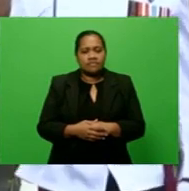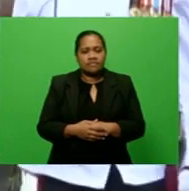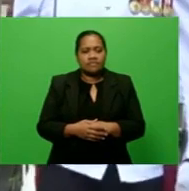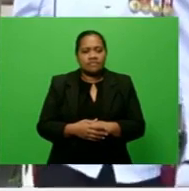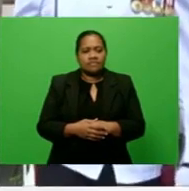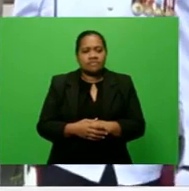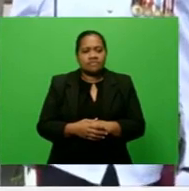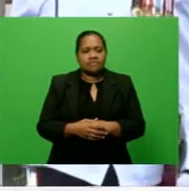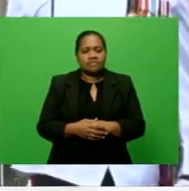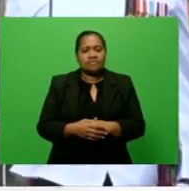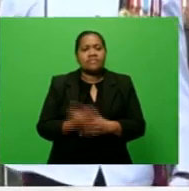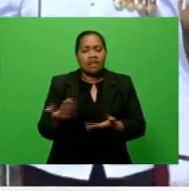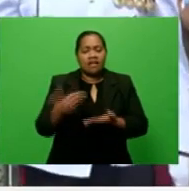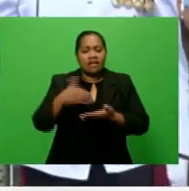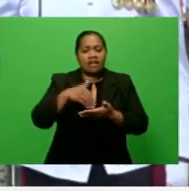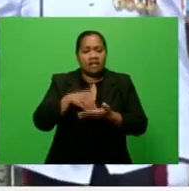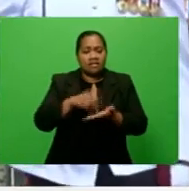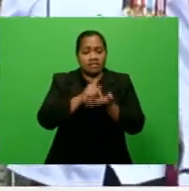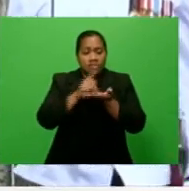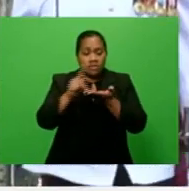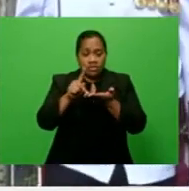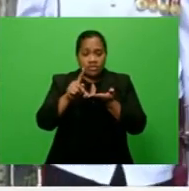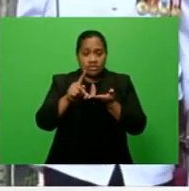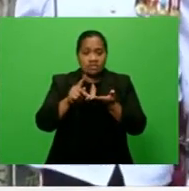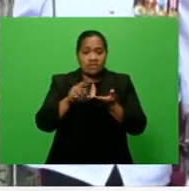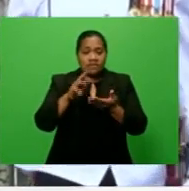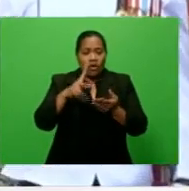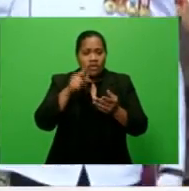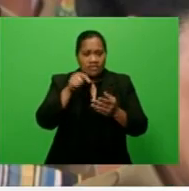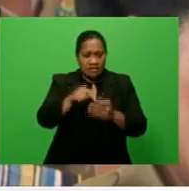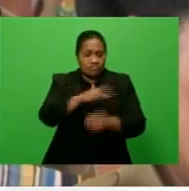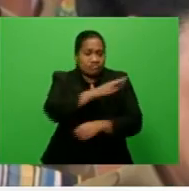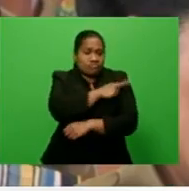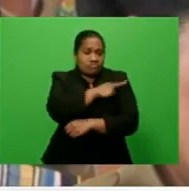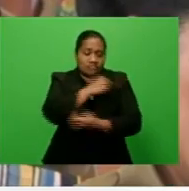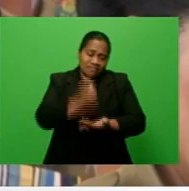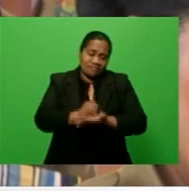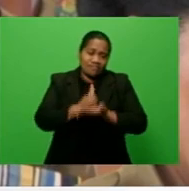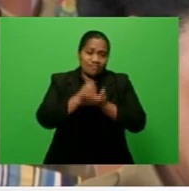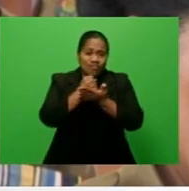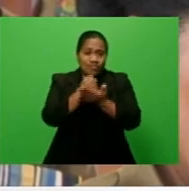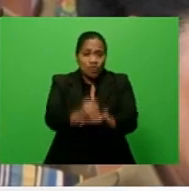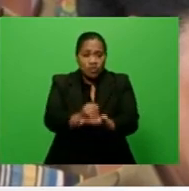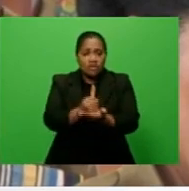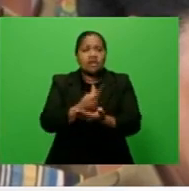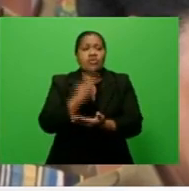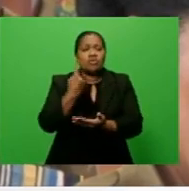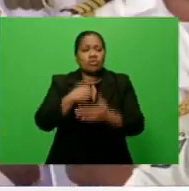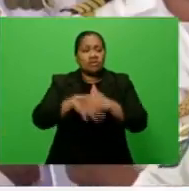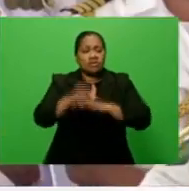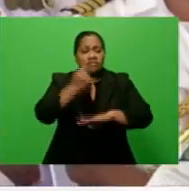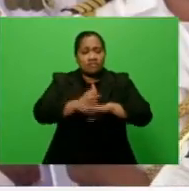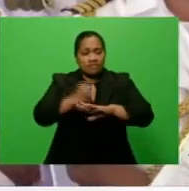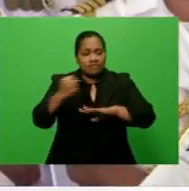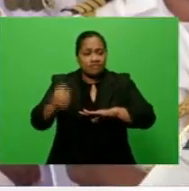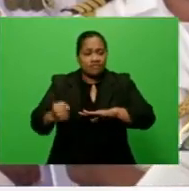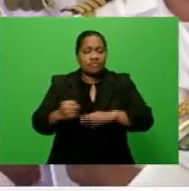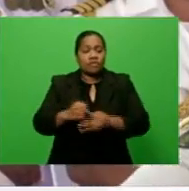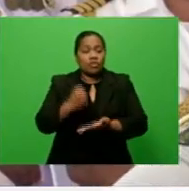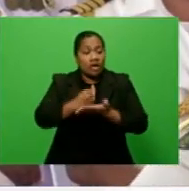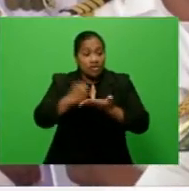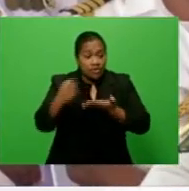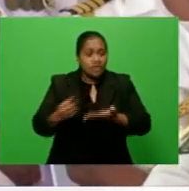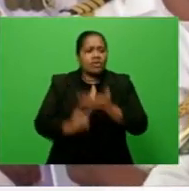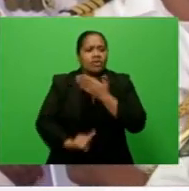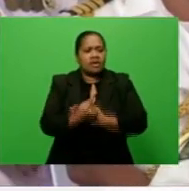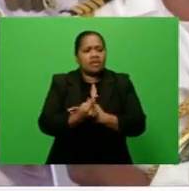He adds the position plays a significant role in supporting the regiment and those in authority, particularly in addressing issues